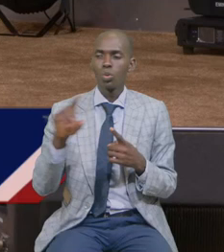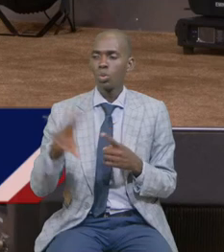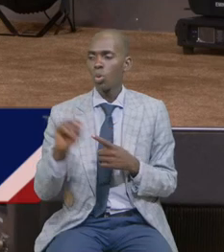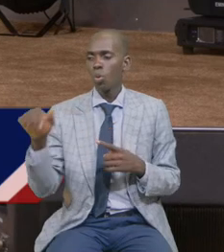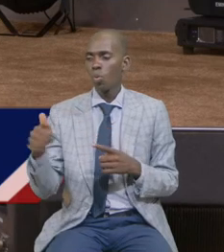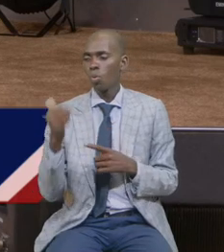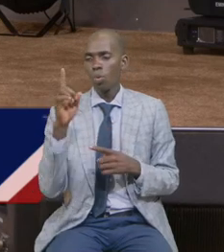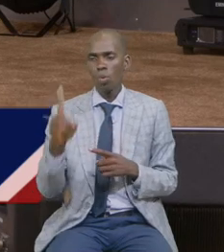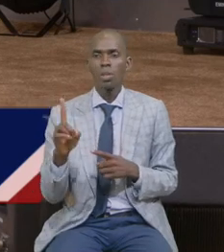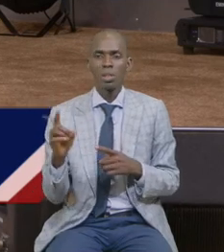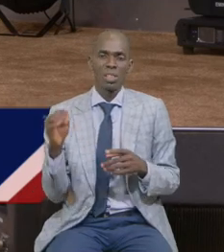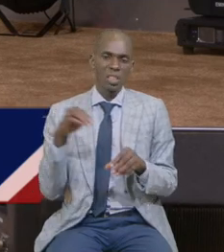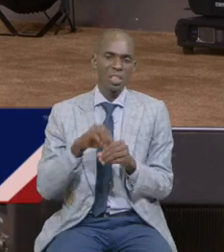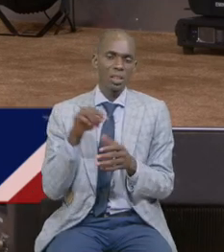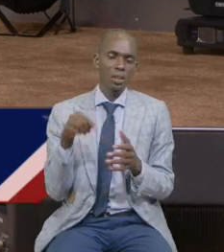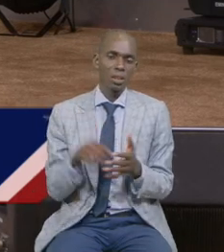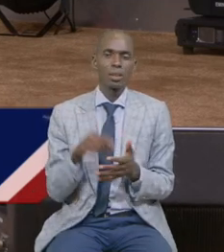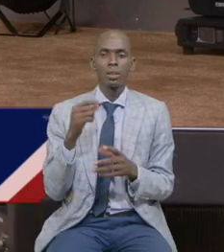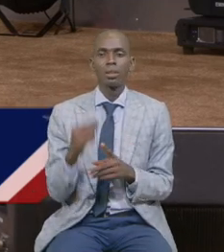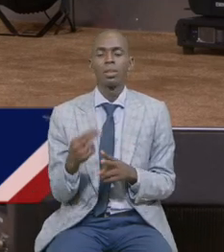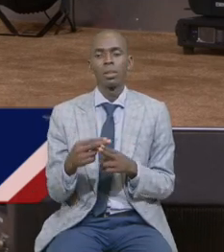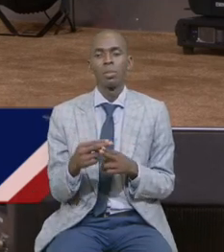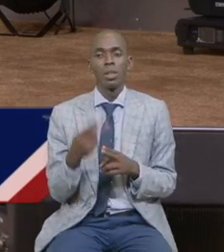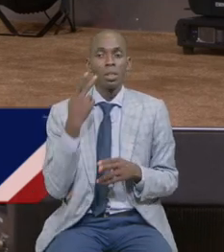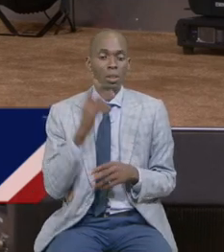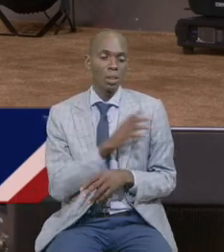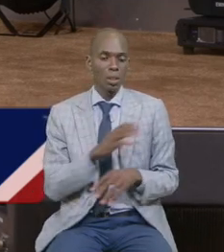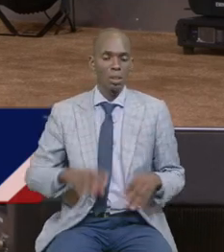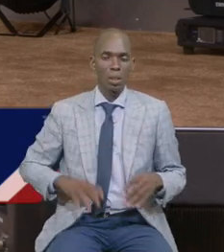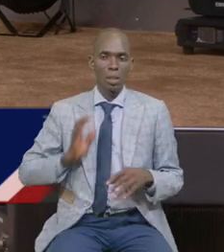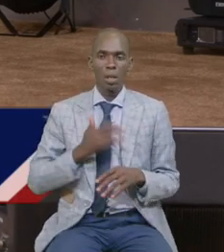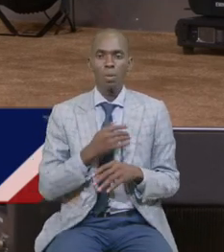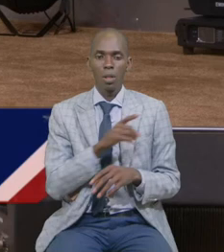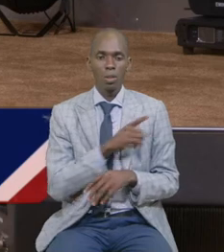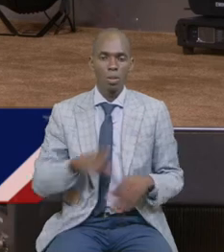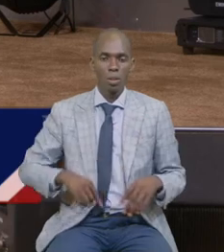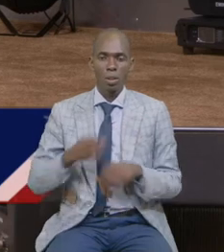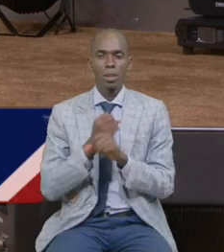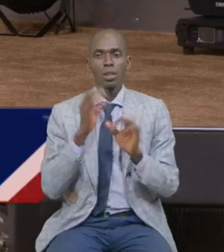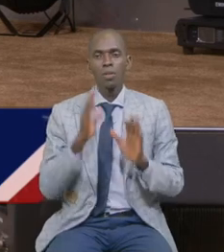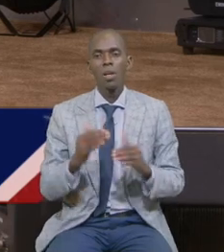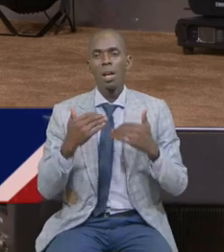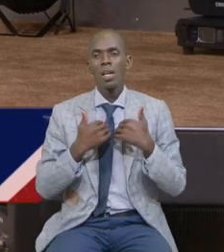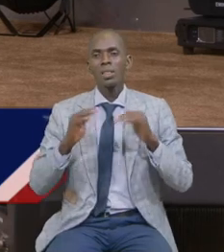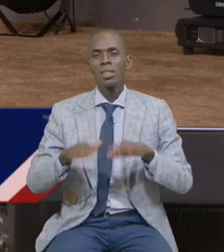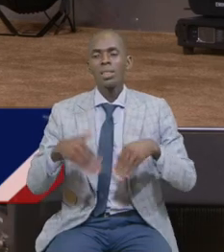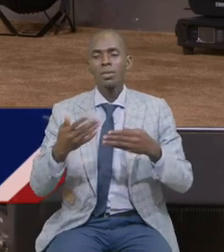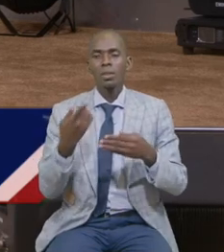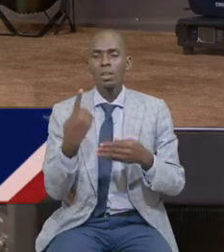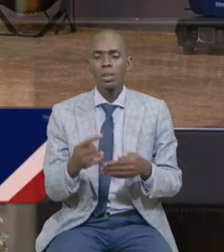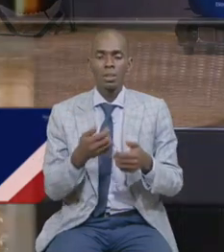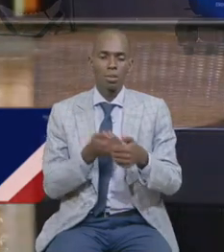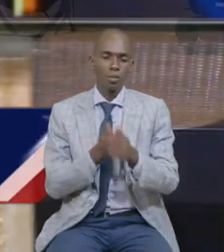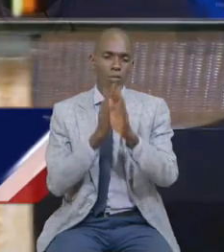that Christ a savior a Lord are giving his own disciples what they should do